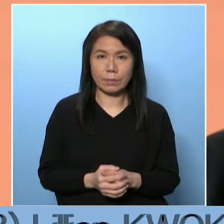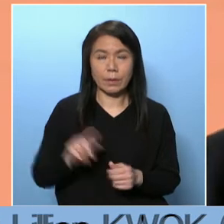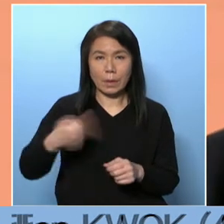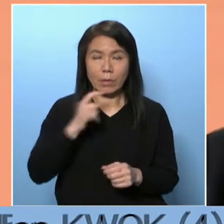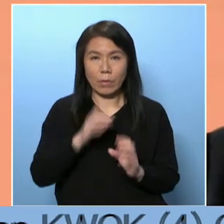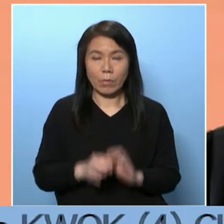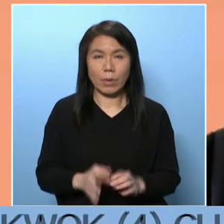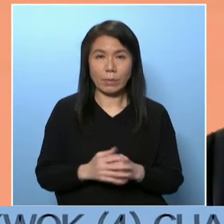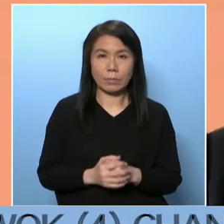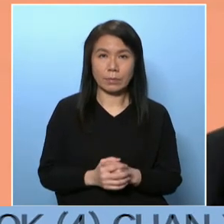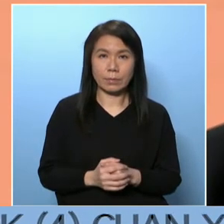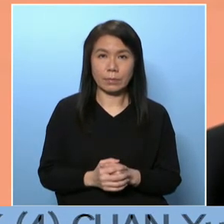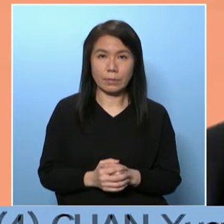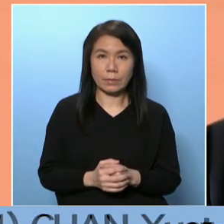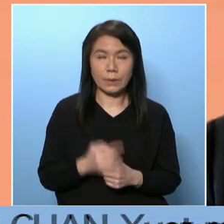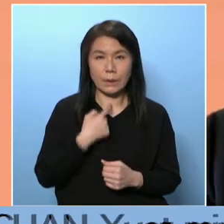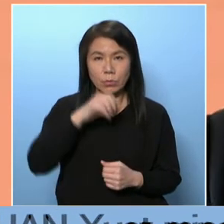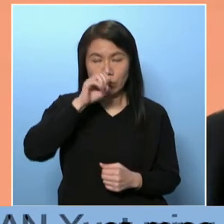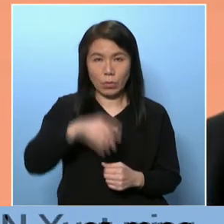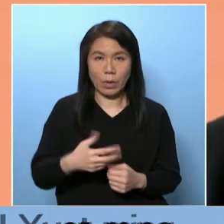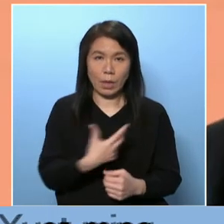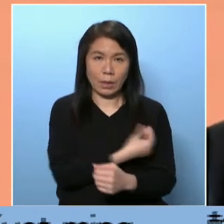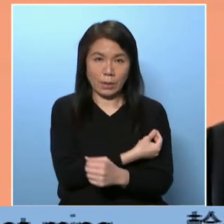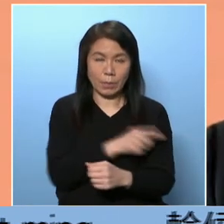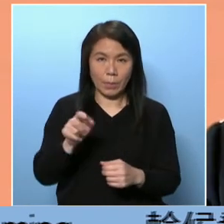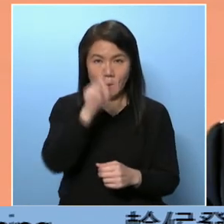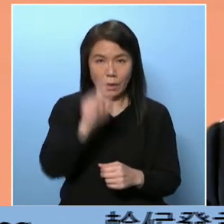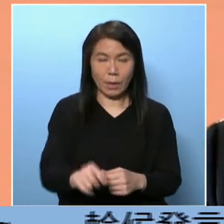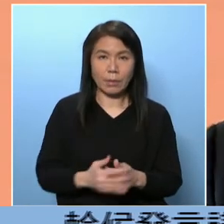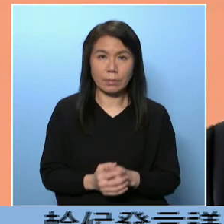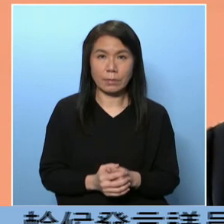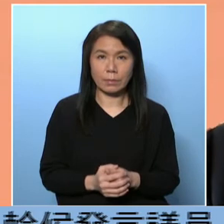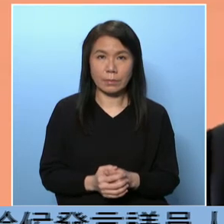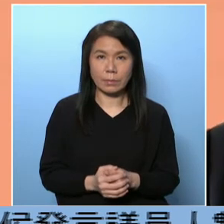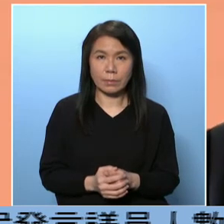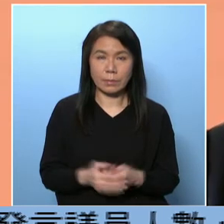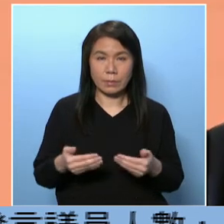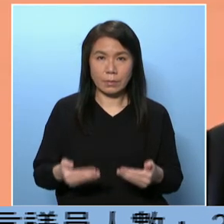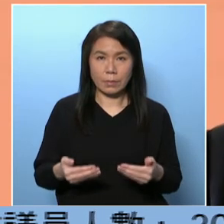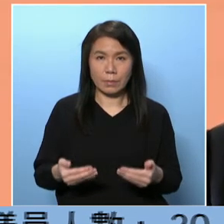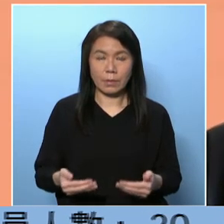this problem. Next is about vaccination.